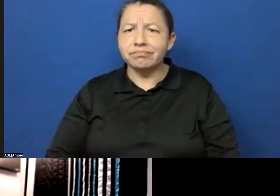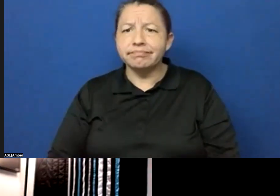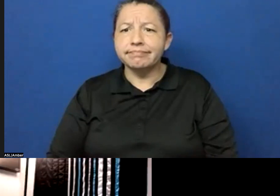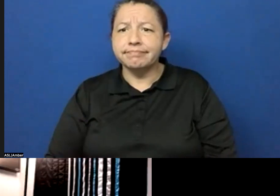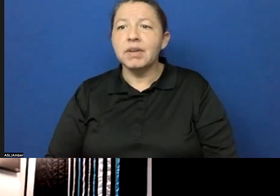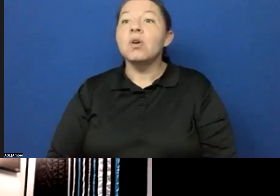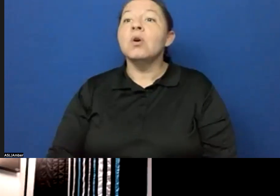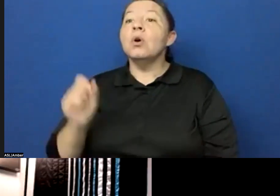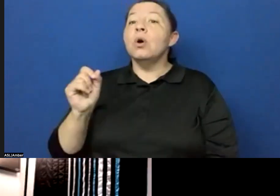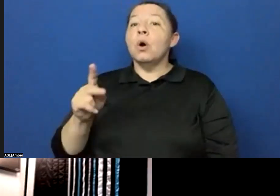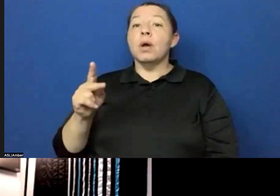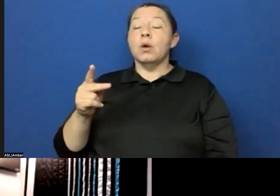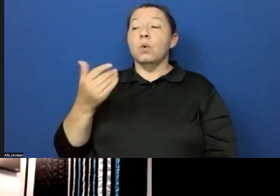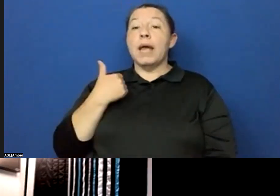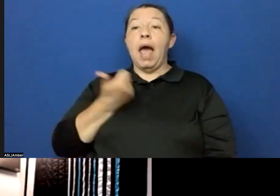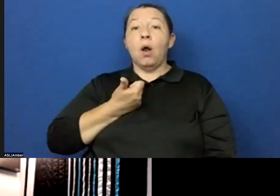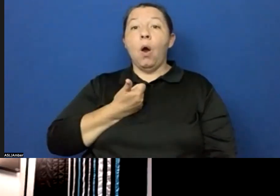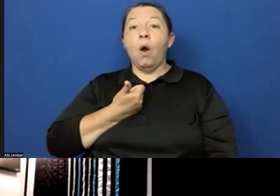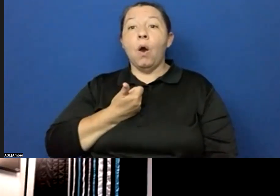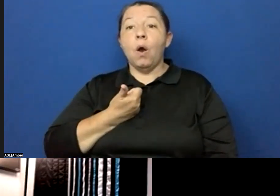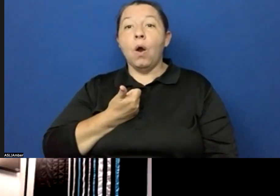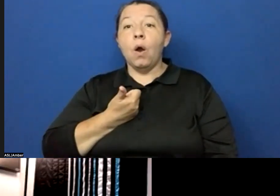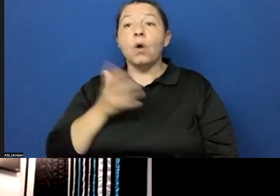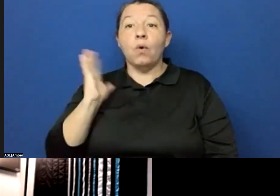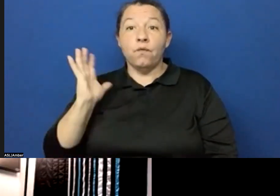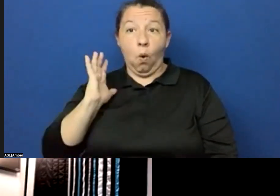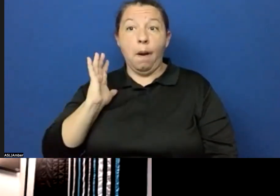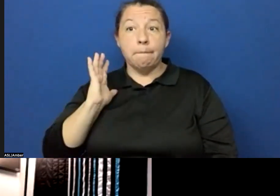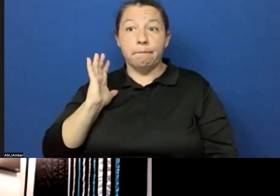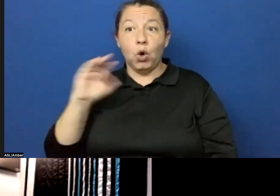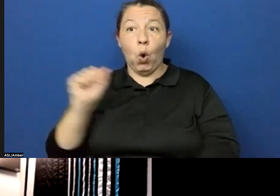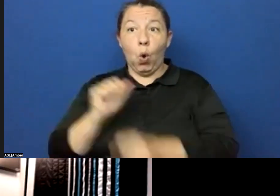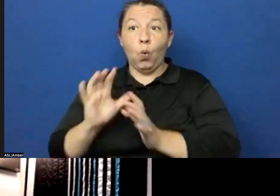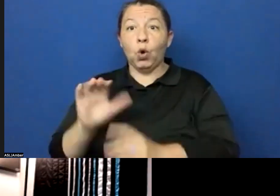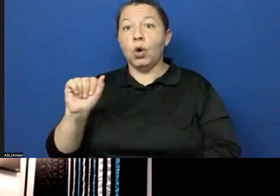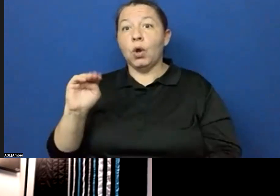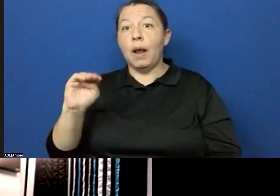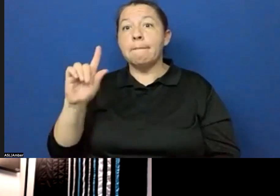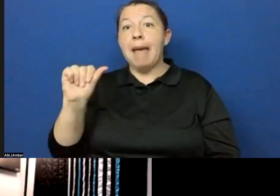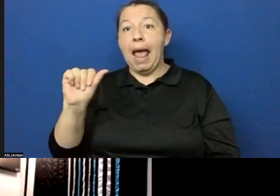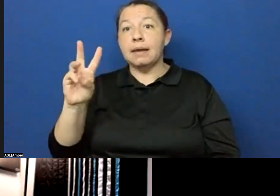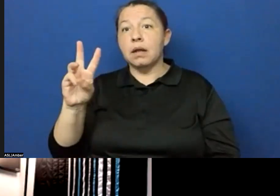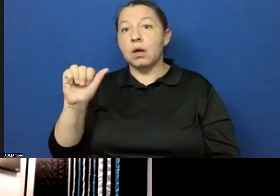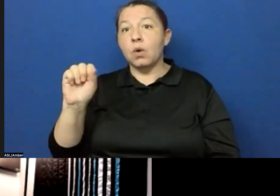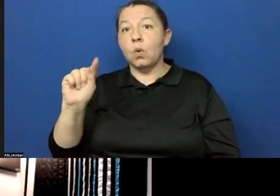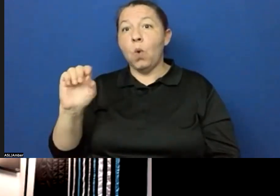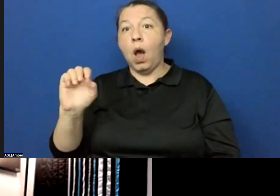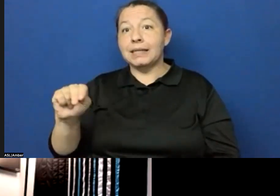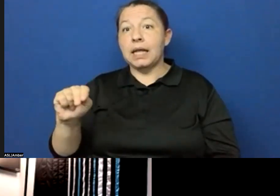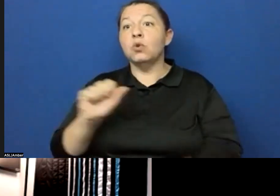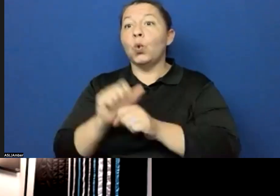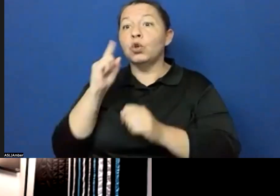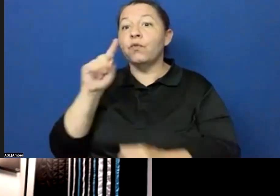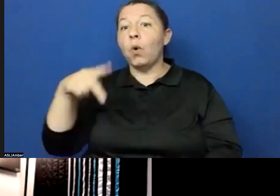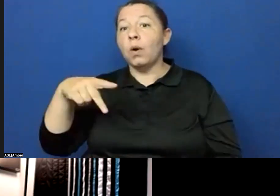We had our former co-worker, Amanda Watson, who now works for Praxis.